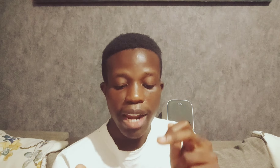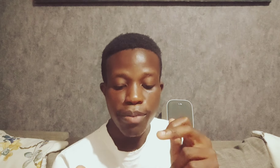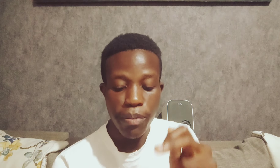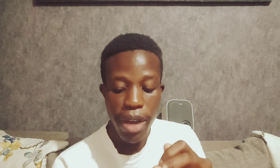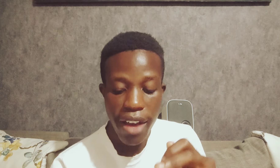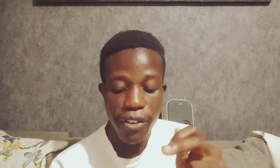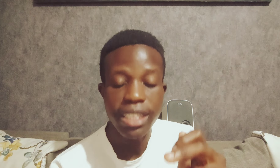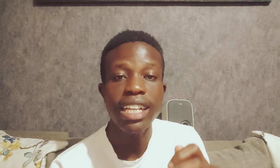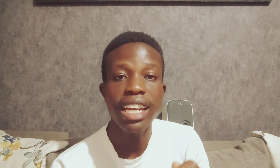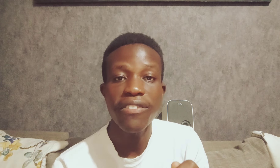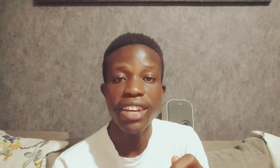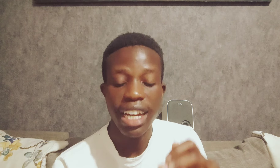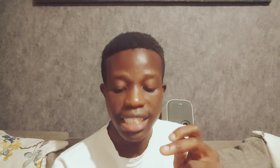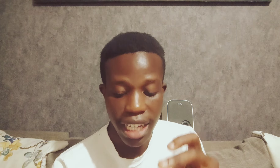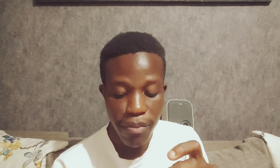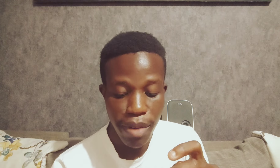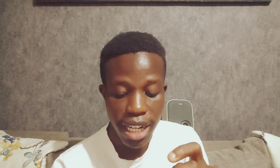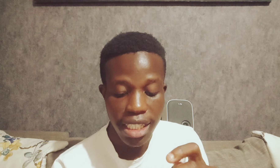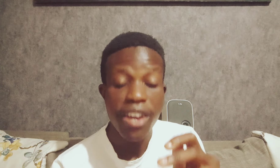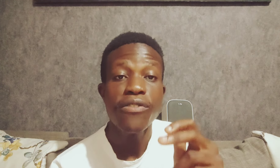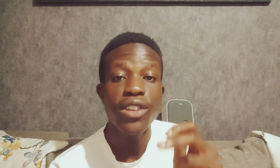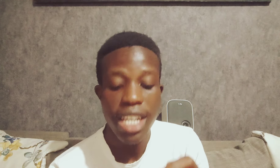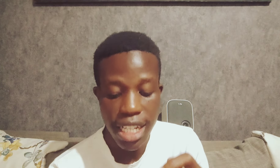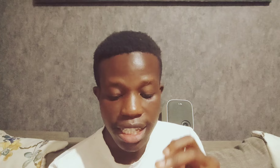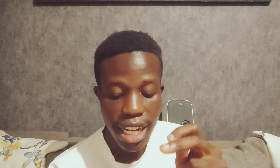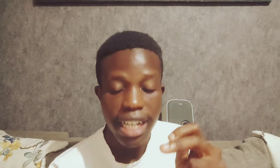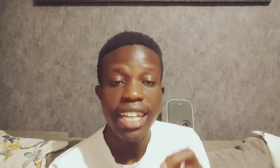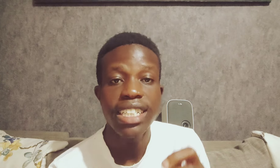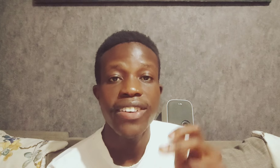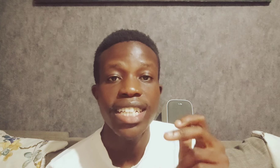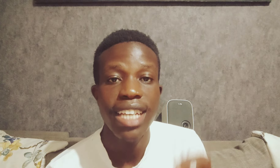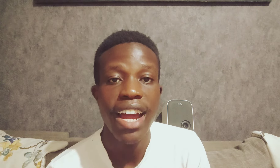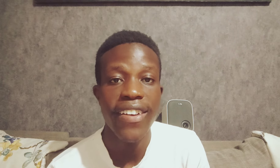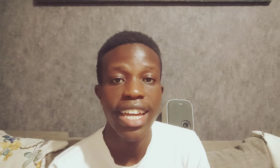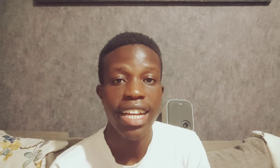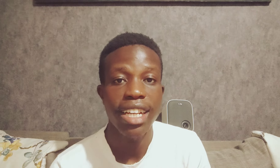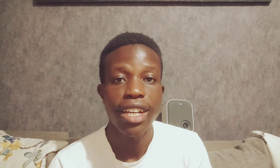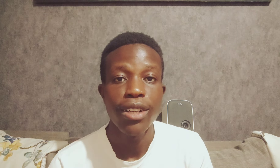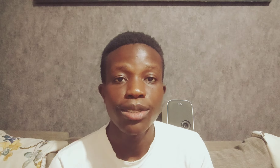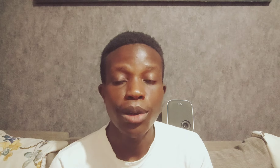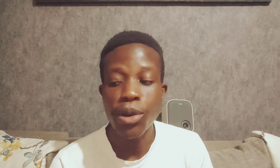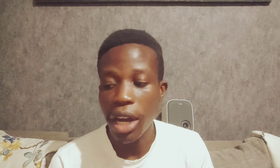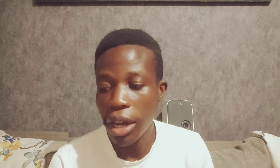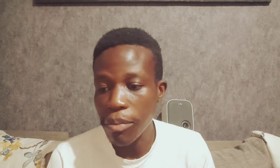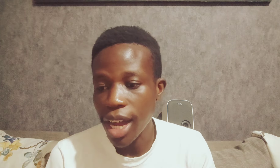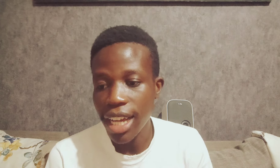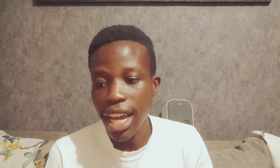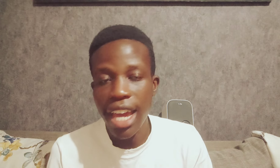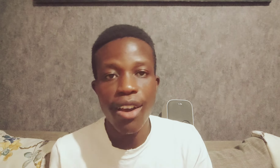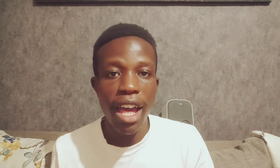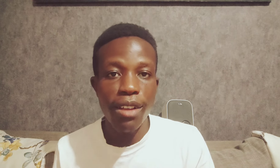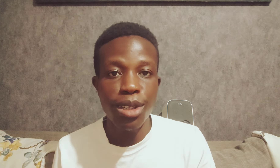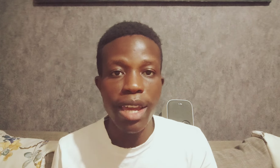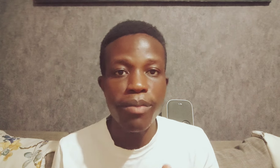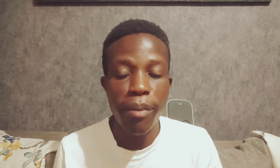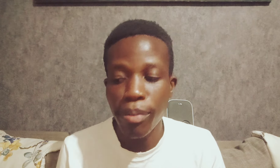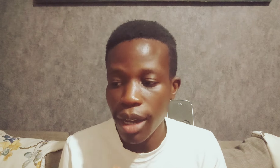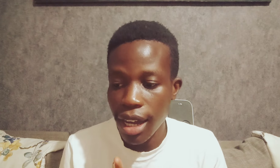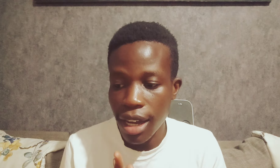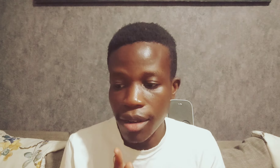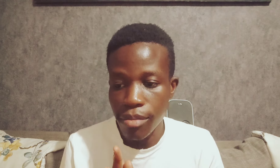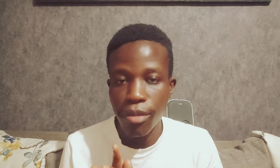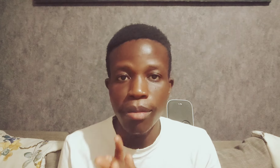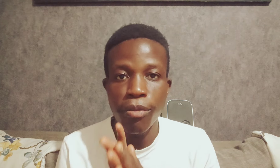advisories and prepare for significant impacts for this dangerous hurricane. So I also came